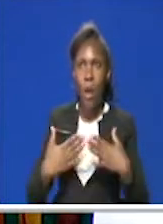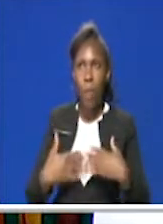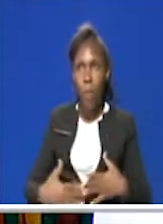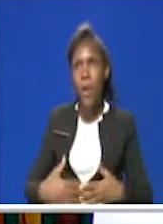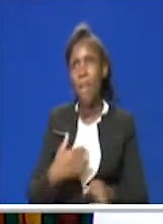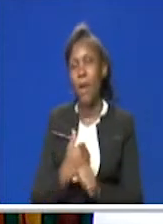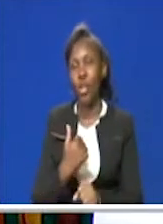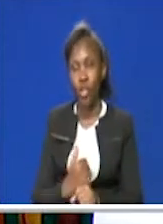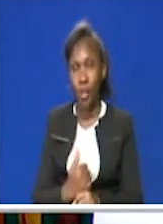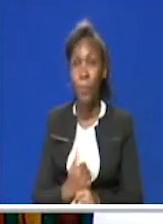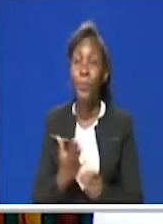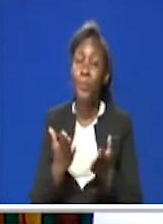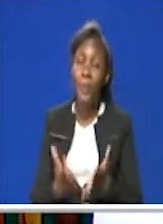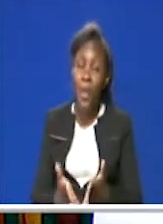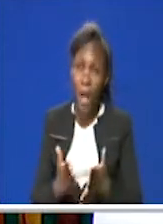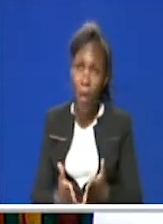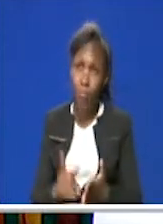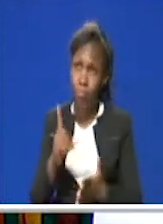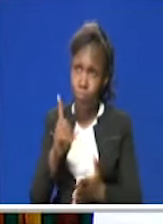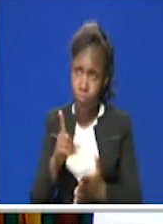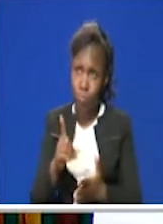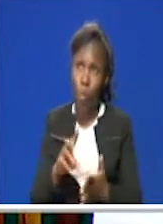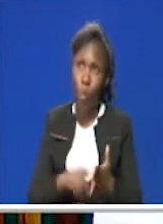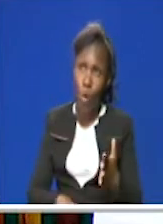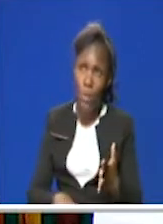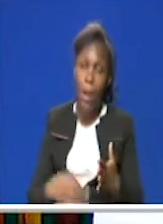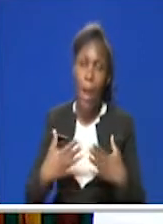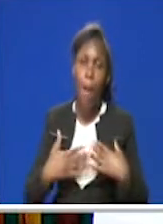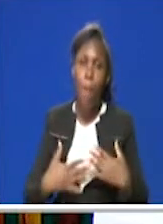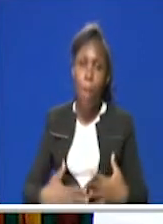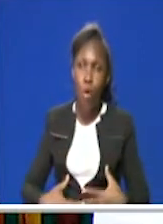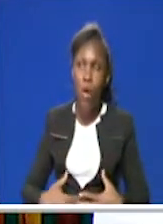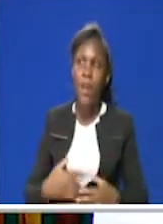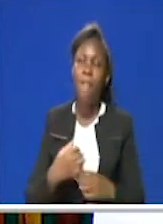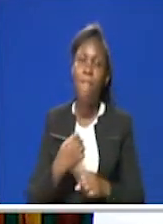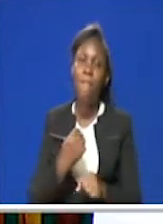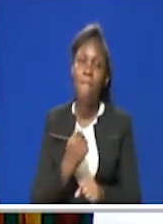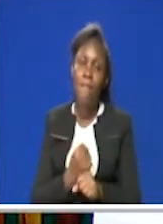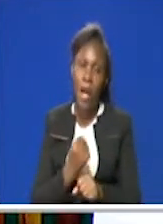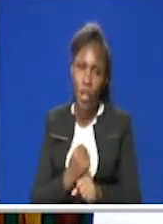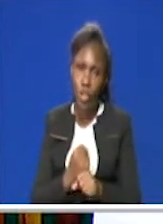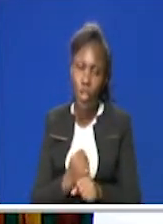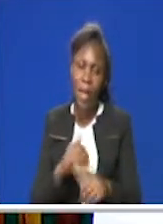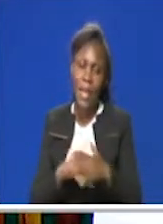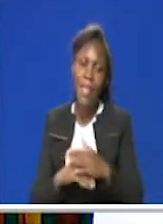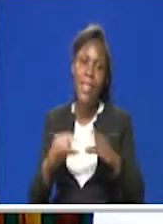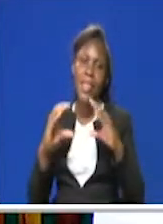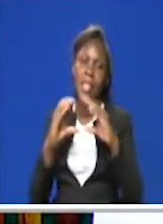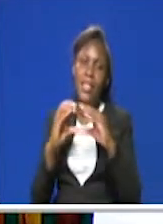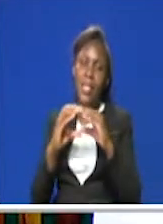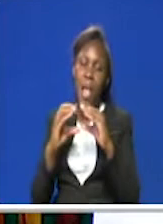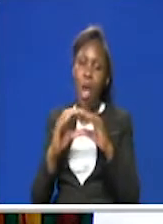Now, these body functions works or functions in the cell,